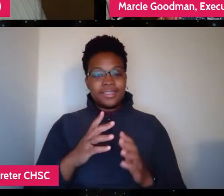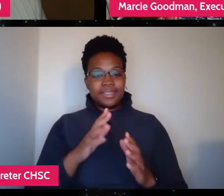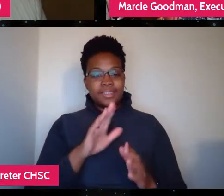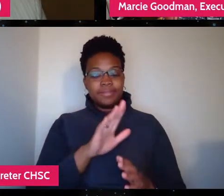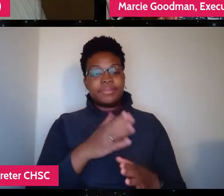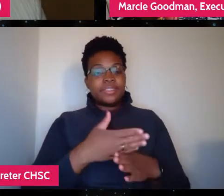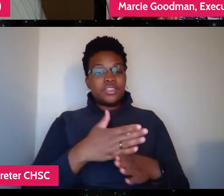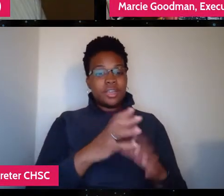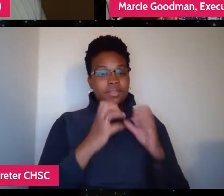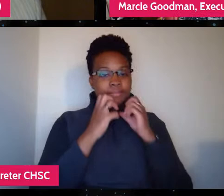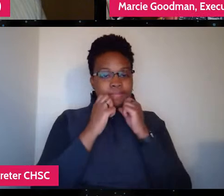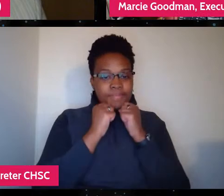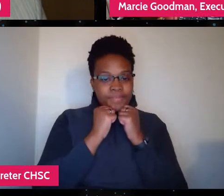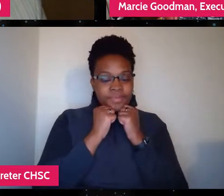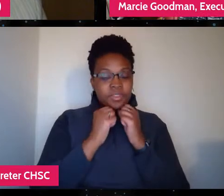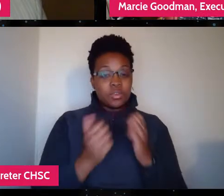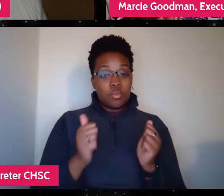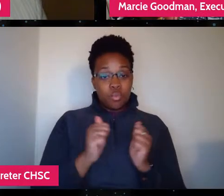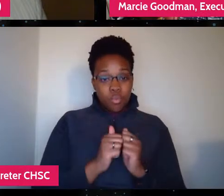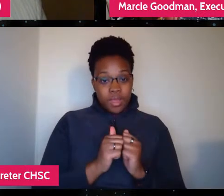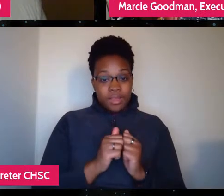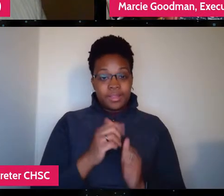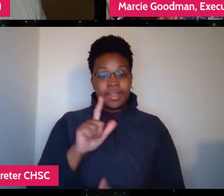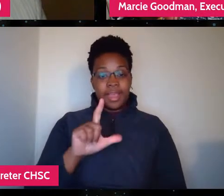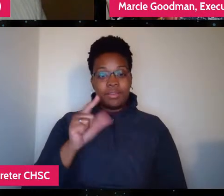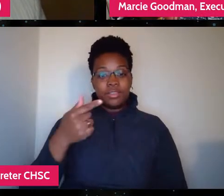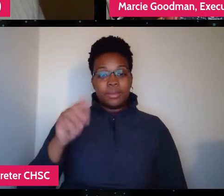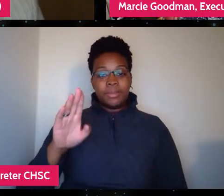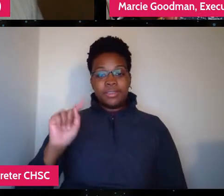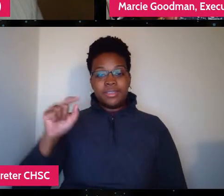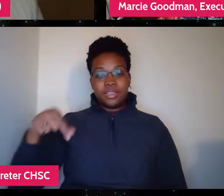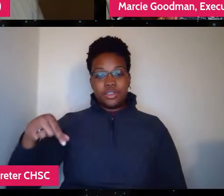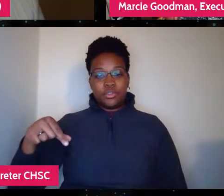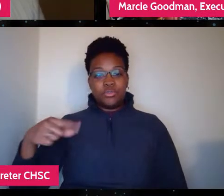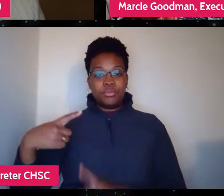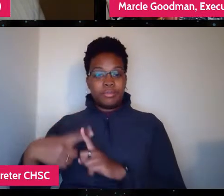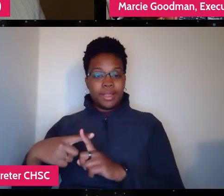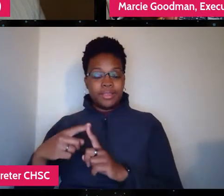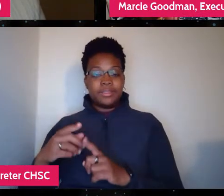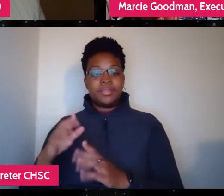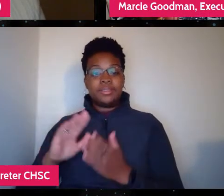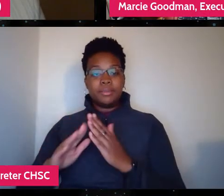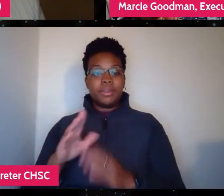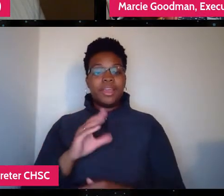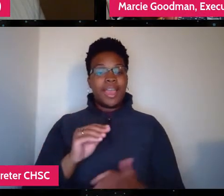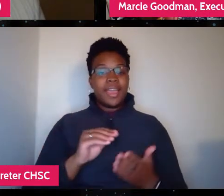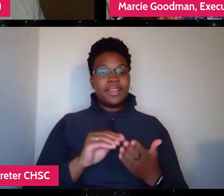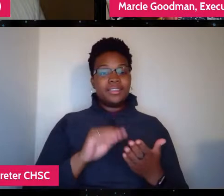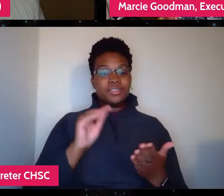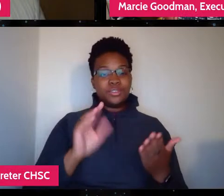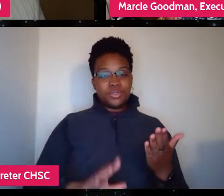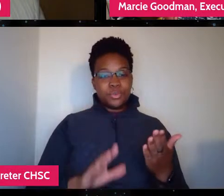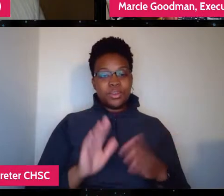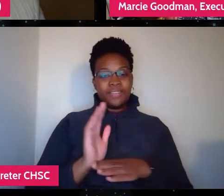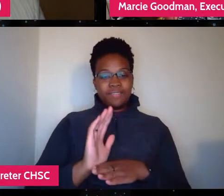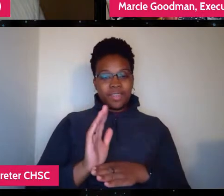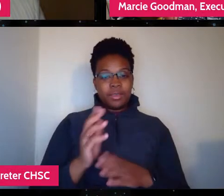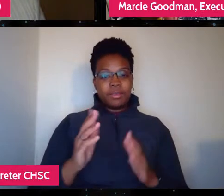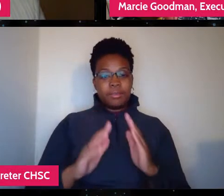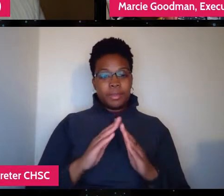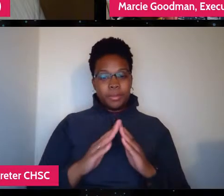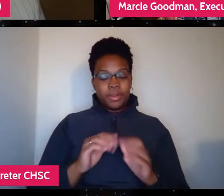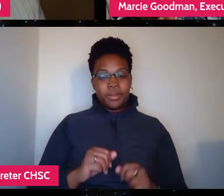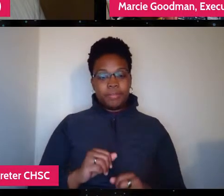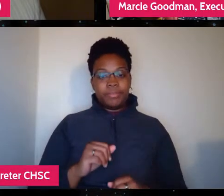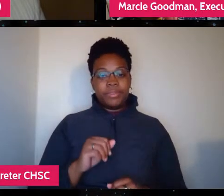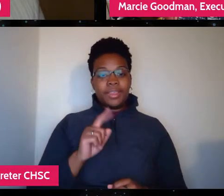our LGBTQ plus community, as well as our film and student communities. Todd's virtual itinerary